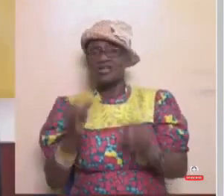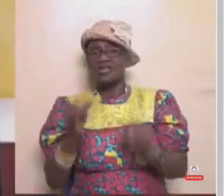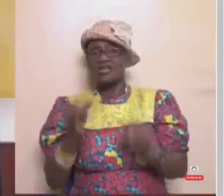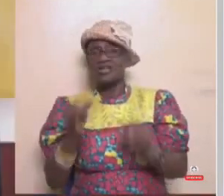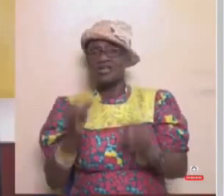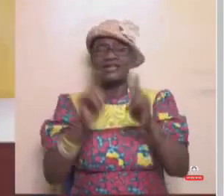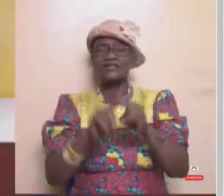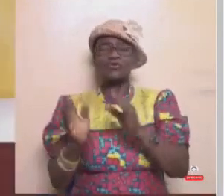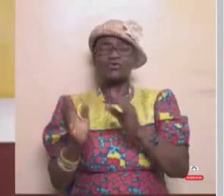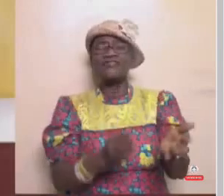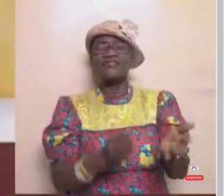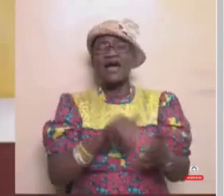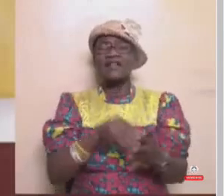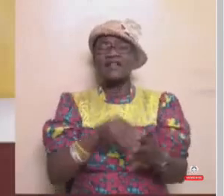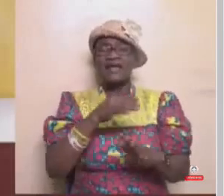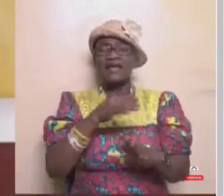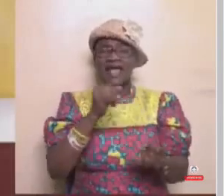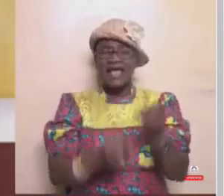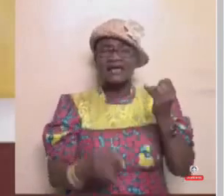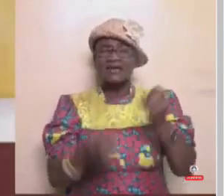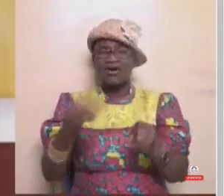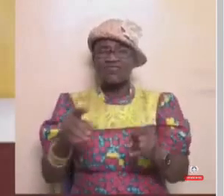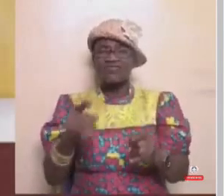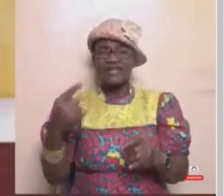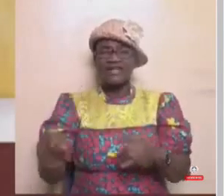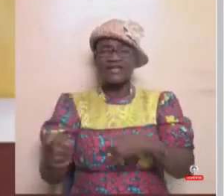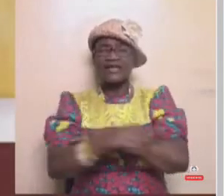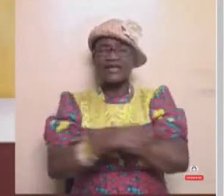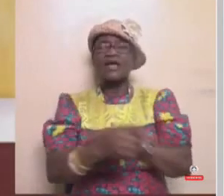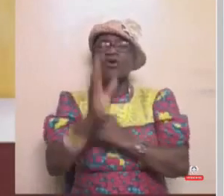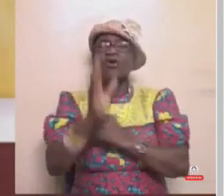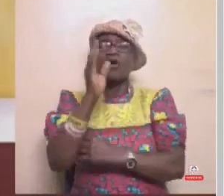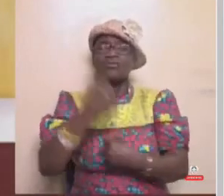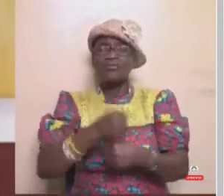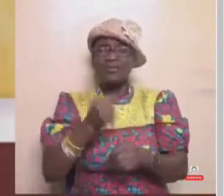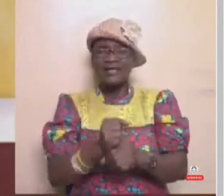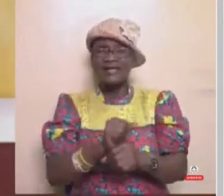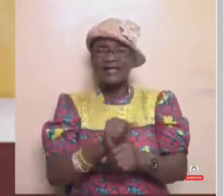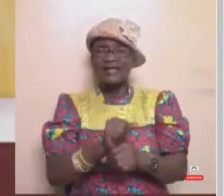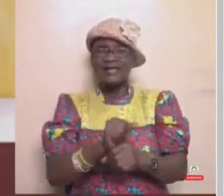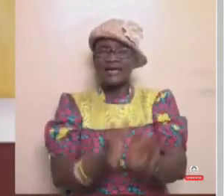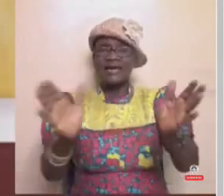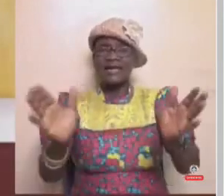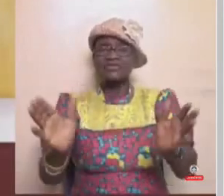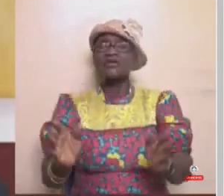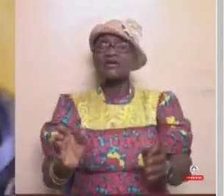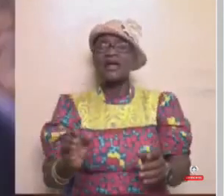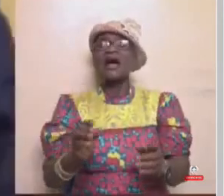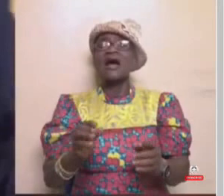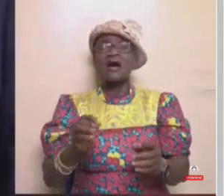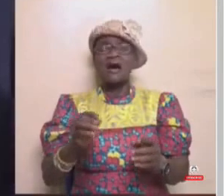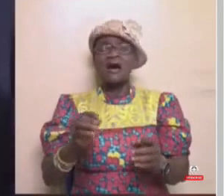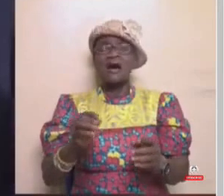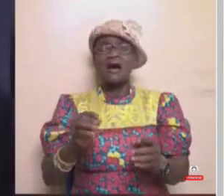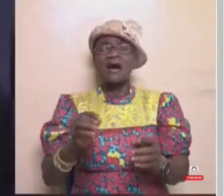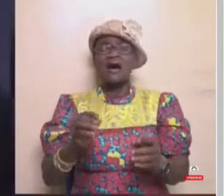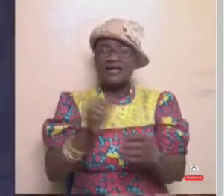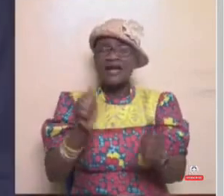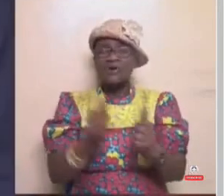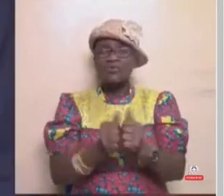day, God made a generational covenant with him. Not only that,